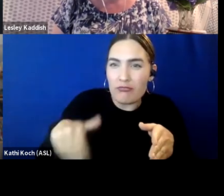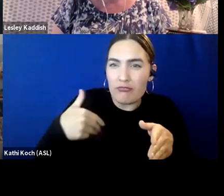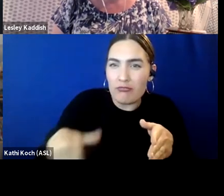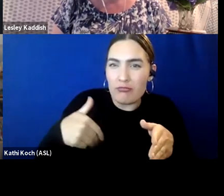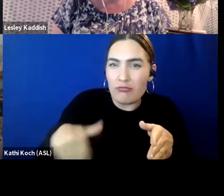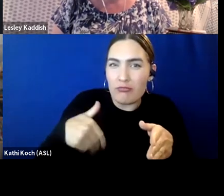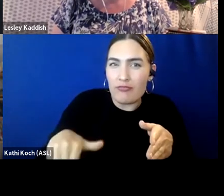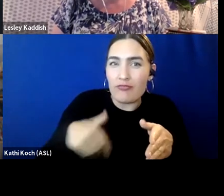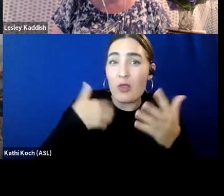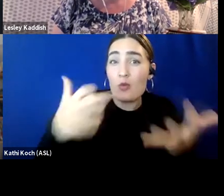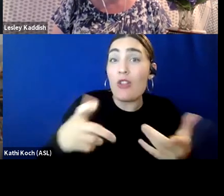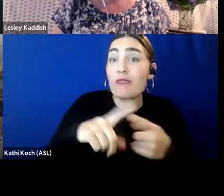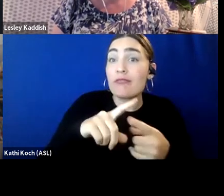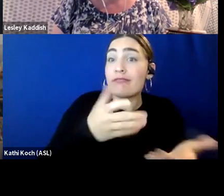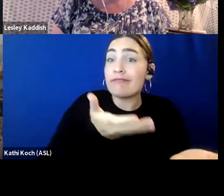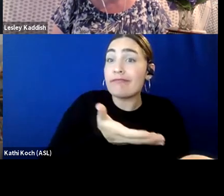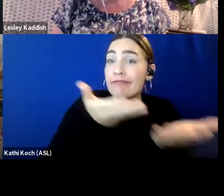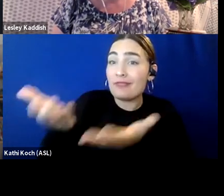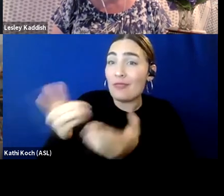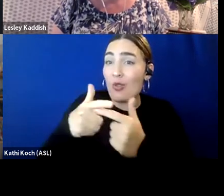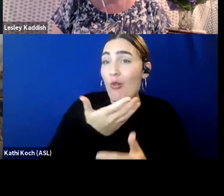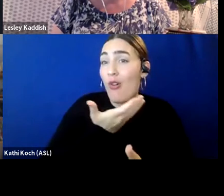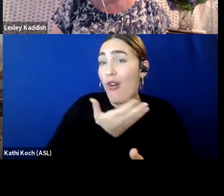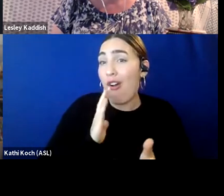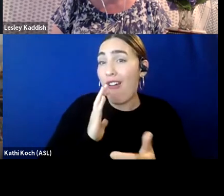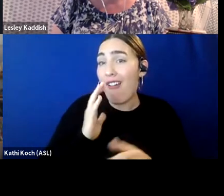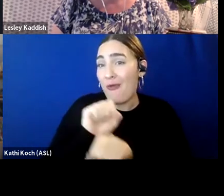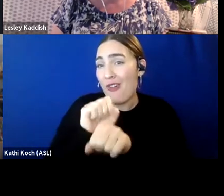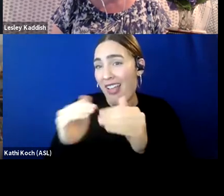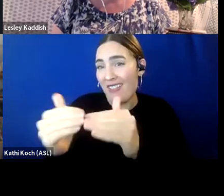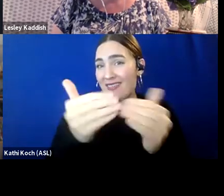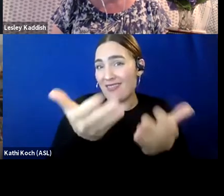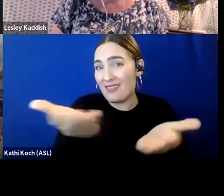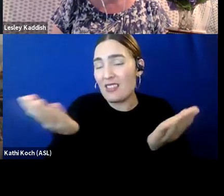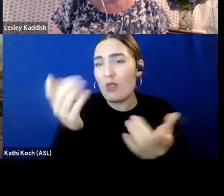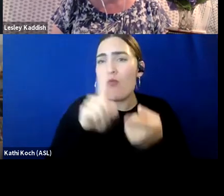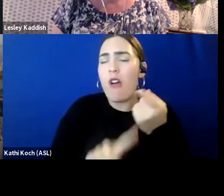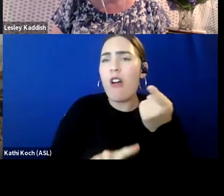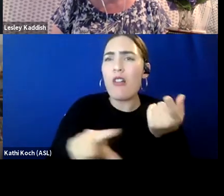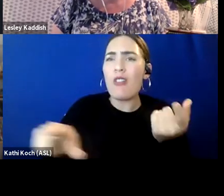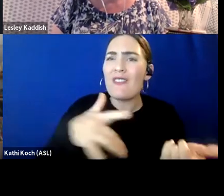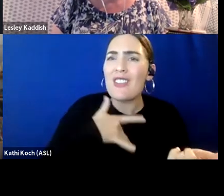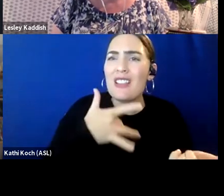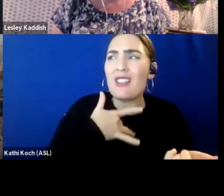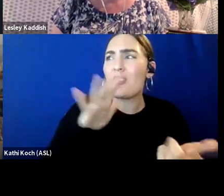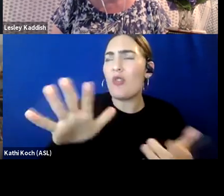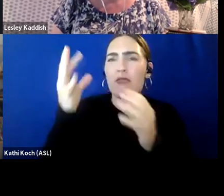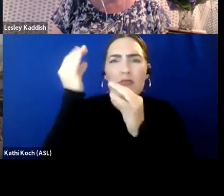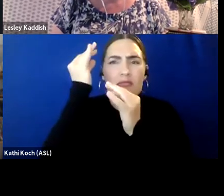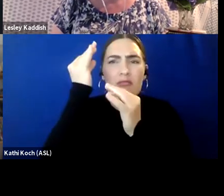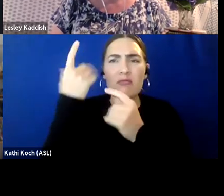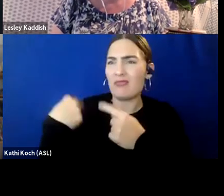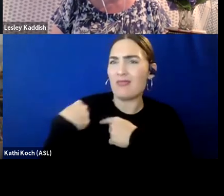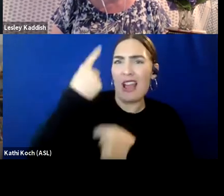I want to turn it over to my colleagues to see what it's been like for them in terms of the reflection of the last year of